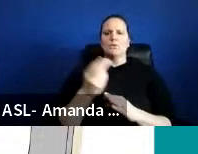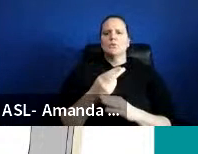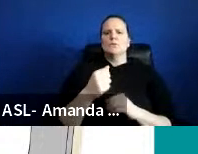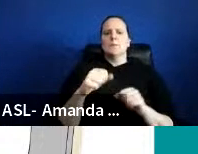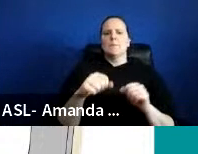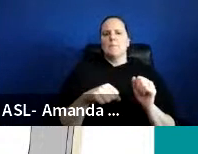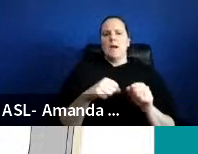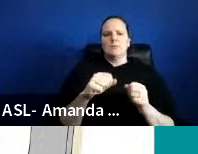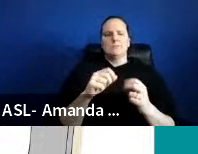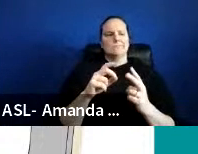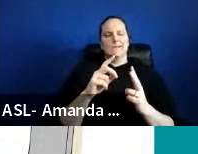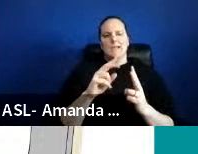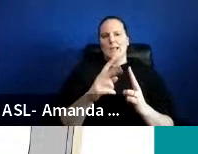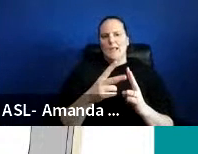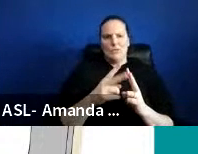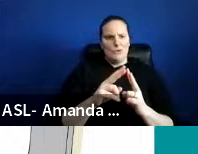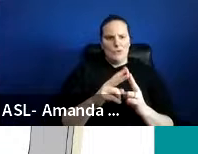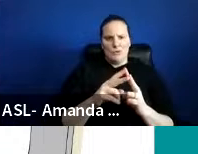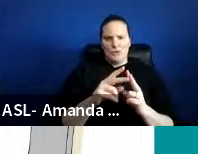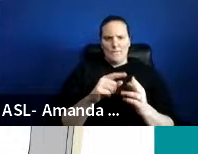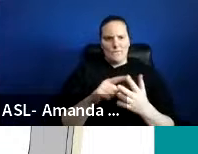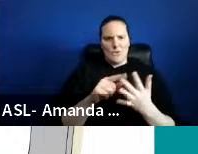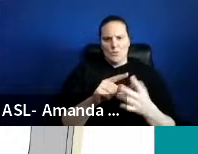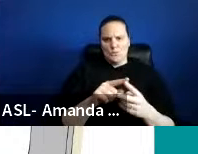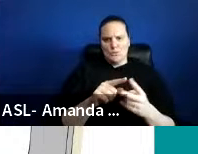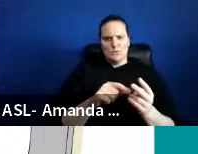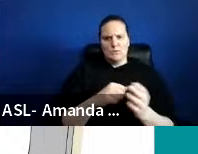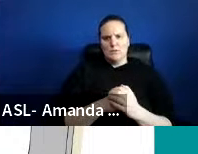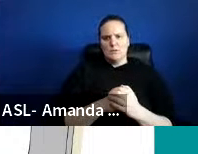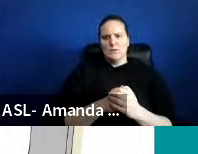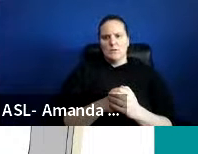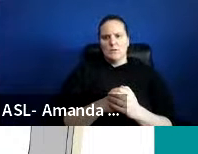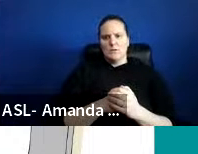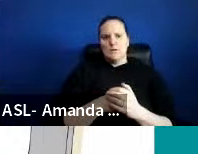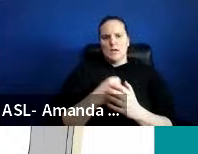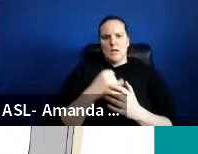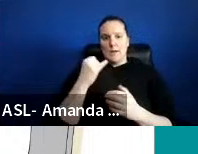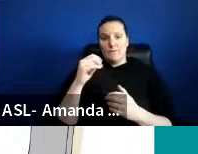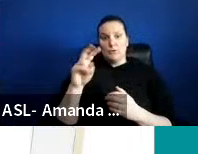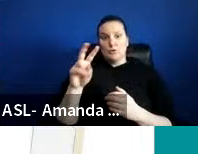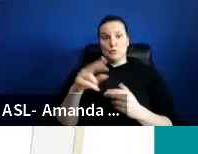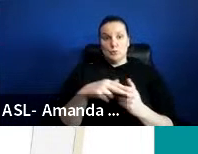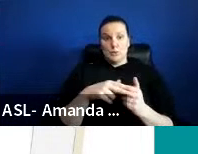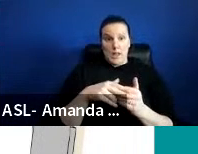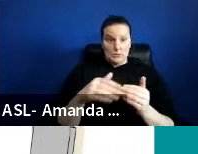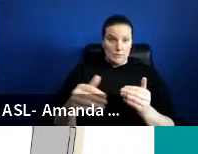could take either of those. If we click 2 slides forward.